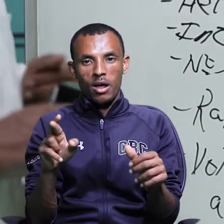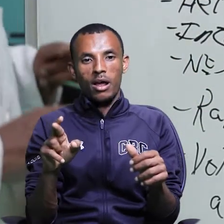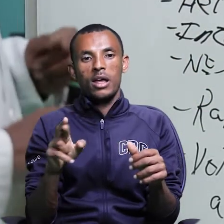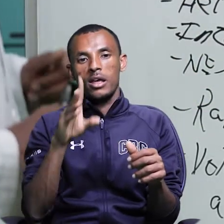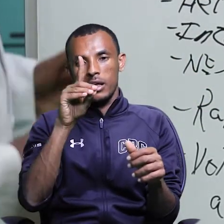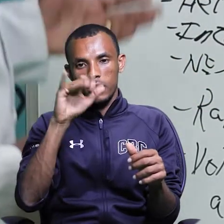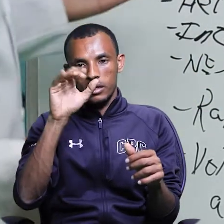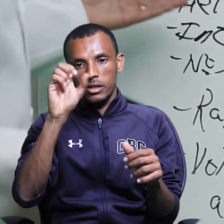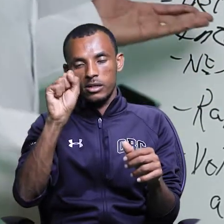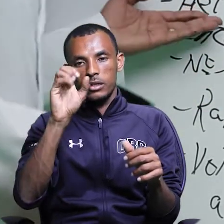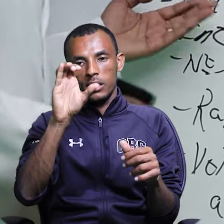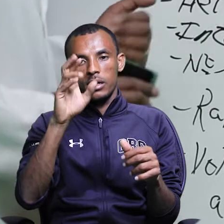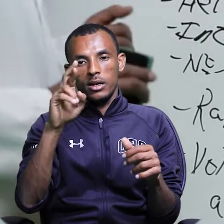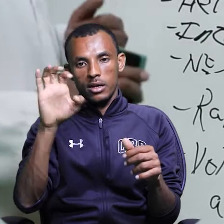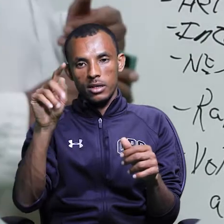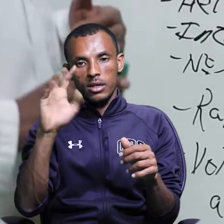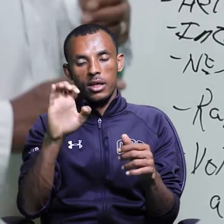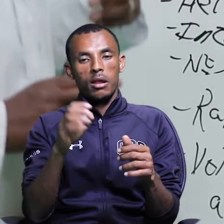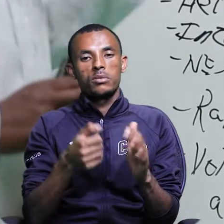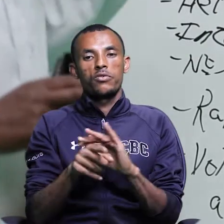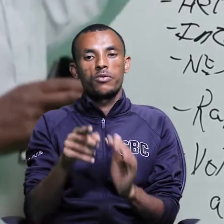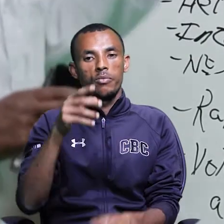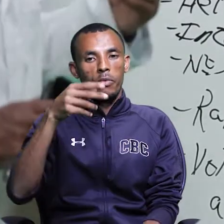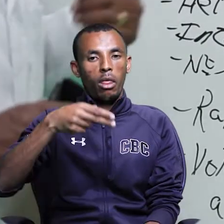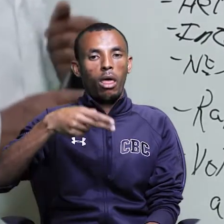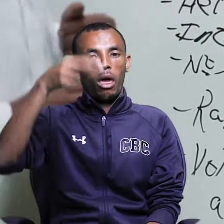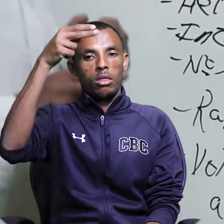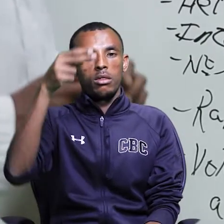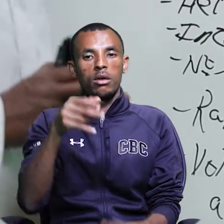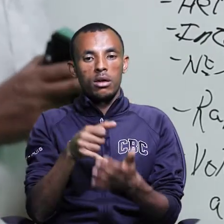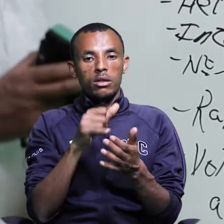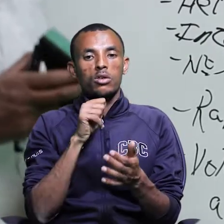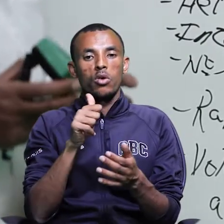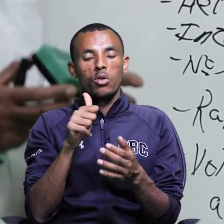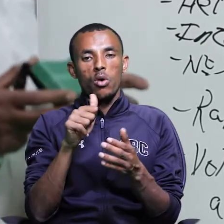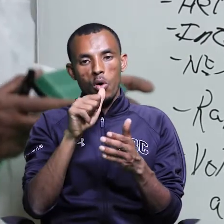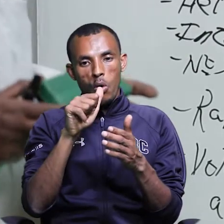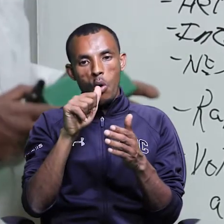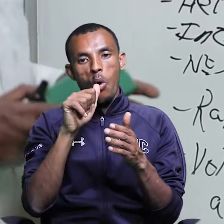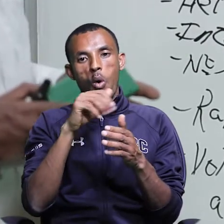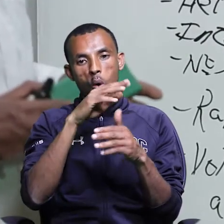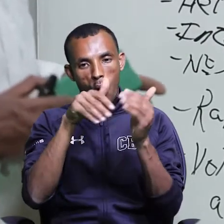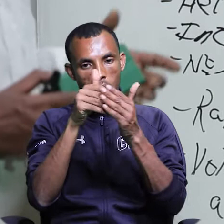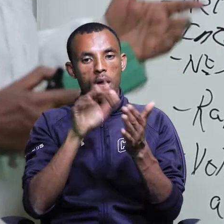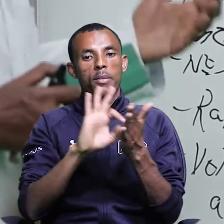discrete. Height, it is not always to be a whole number.